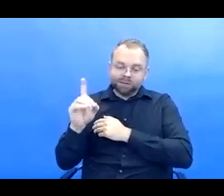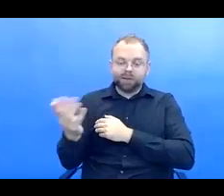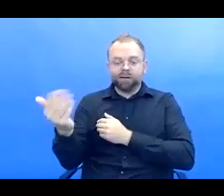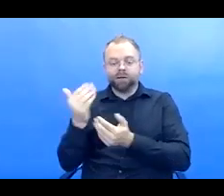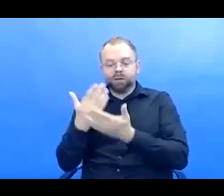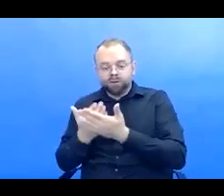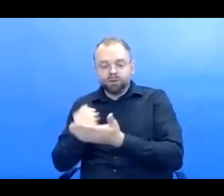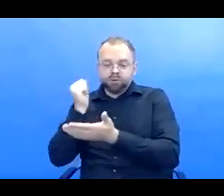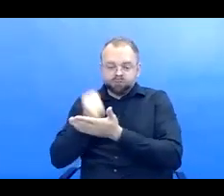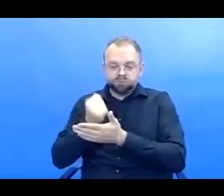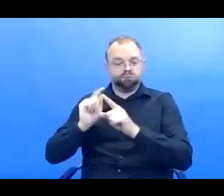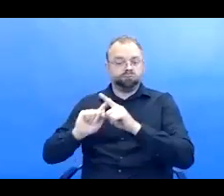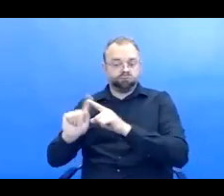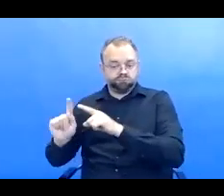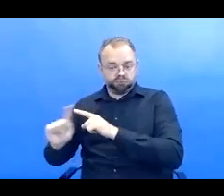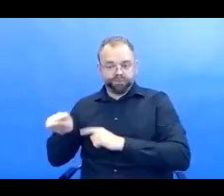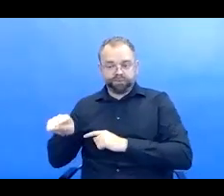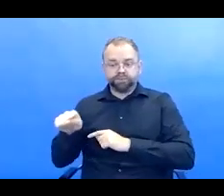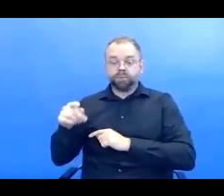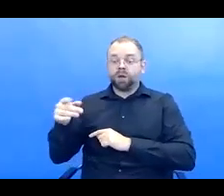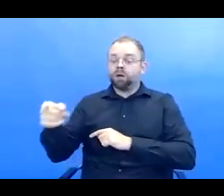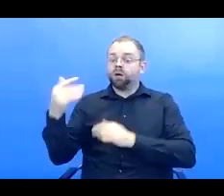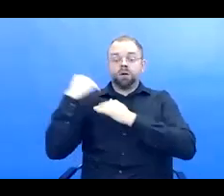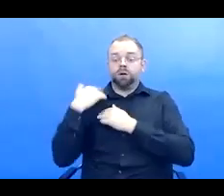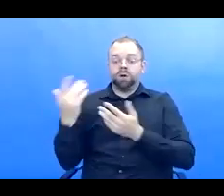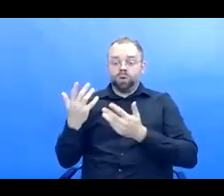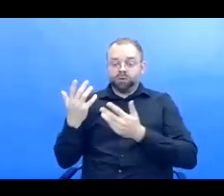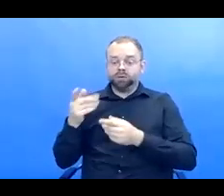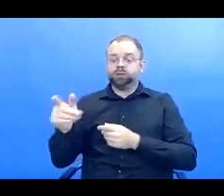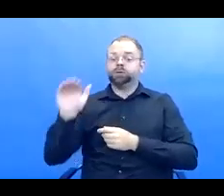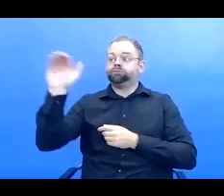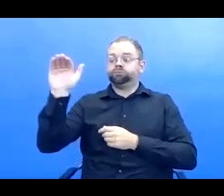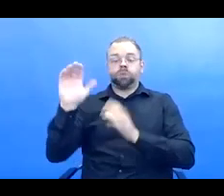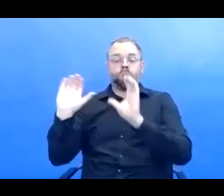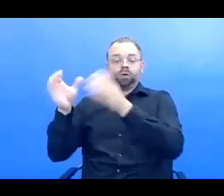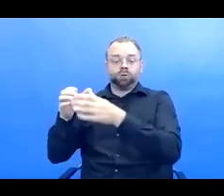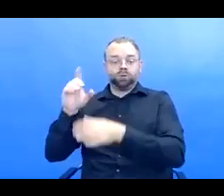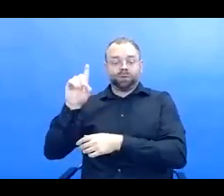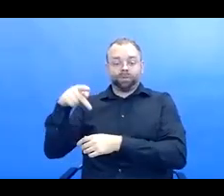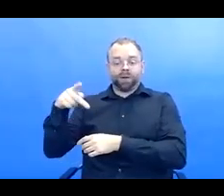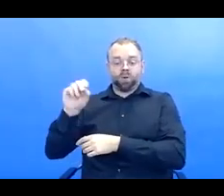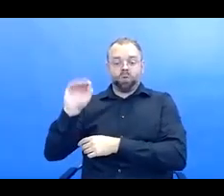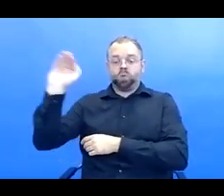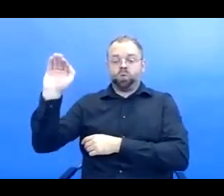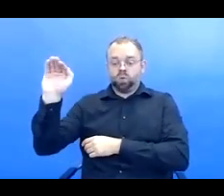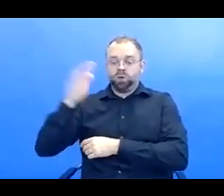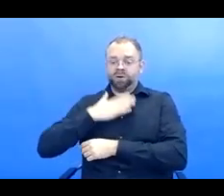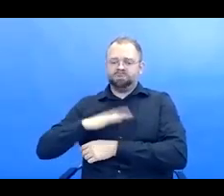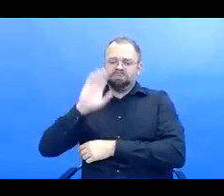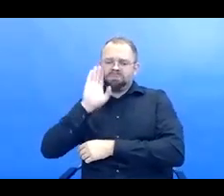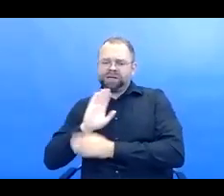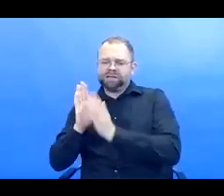discuss together, and go through together in the identification processes and give our recommendation to the local